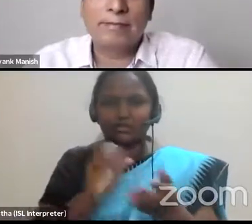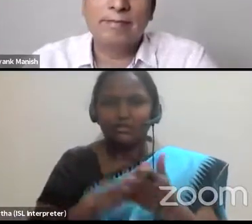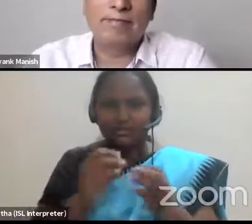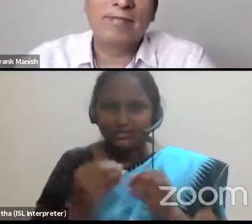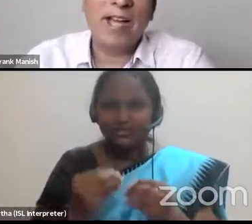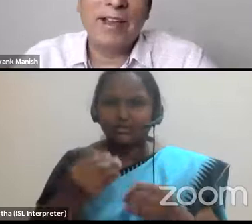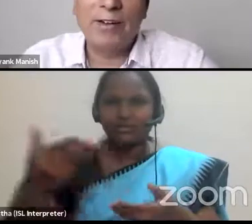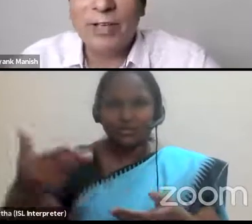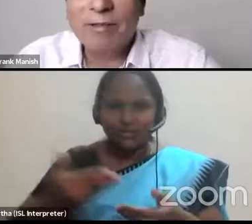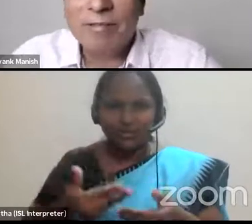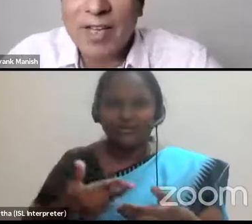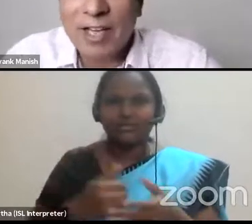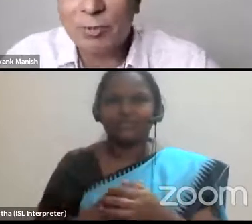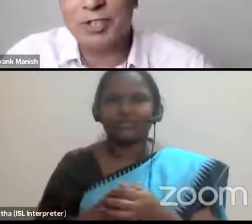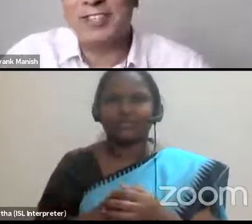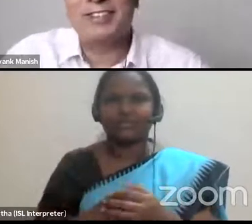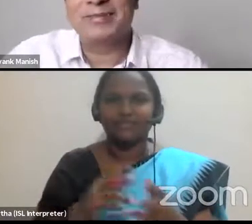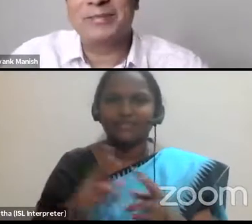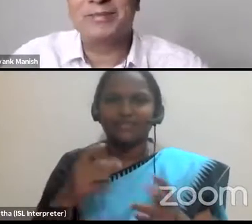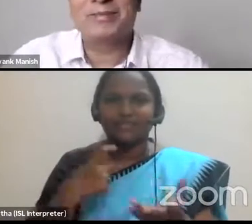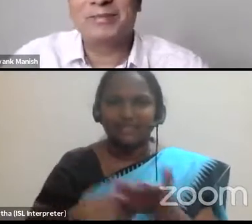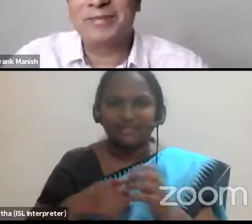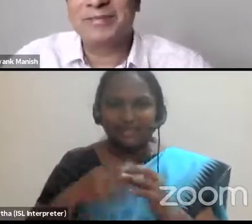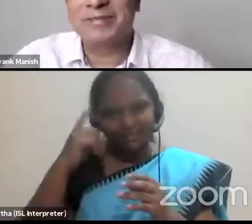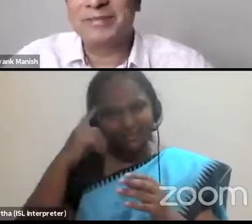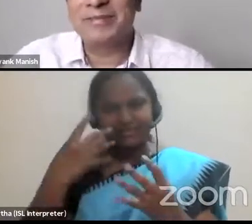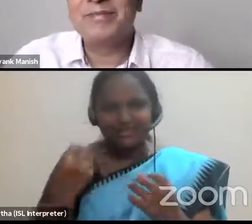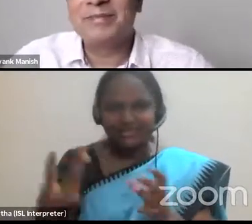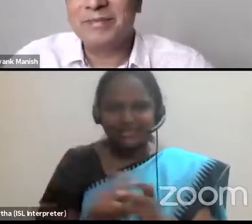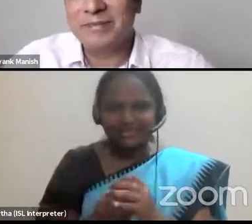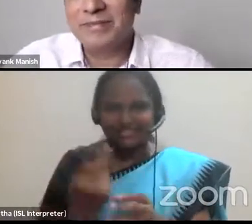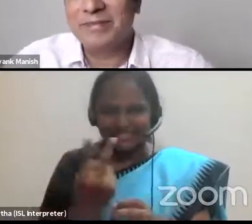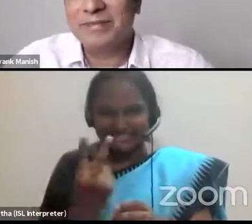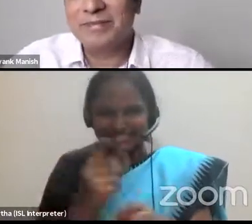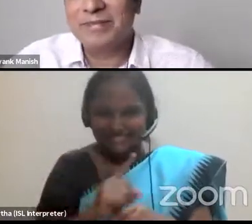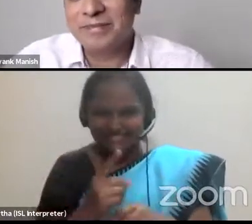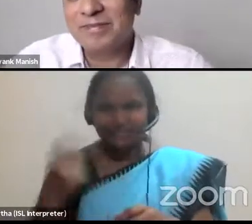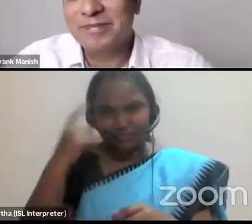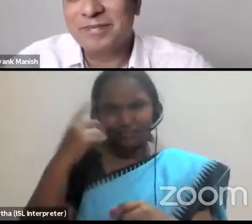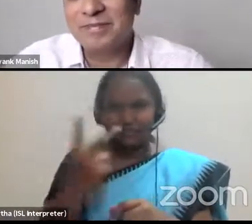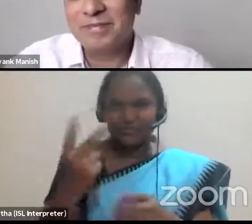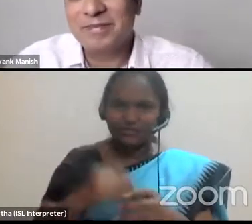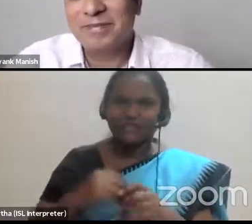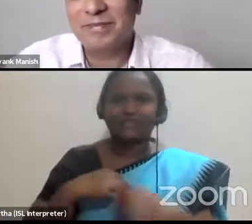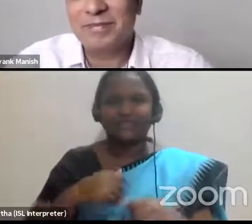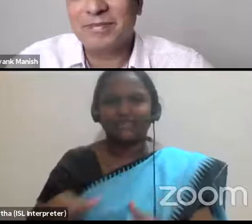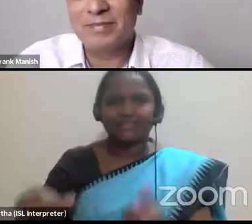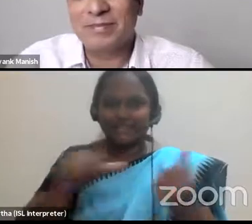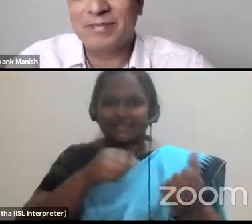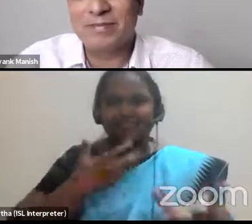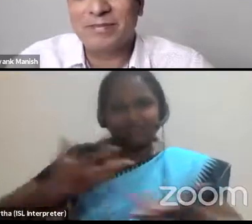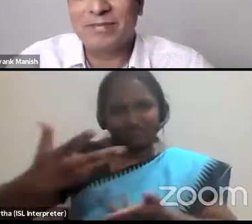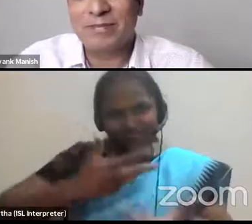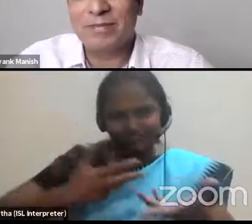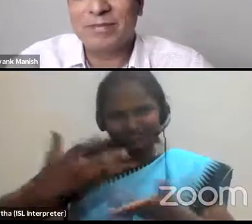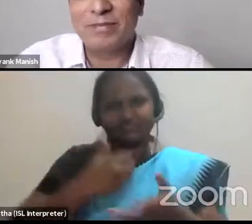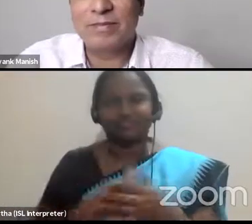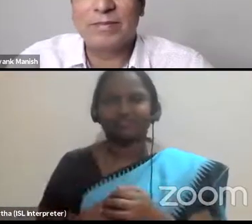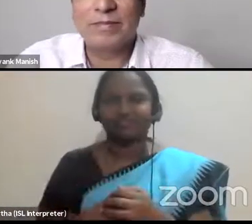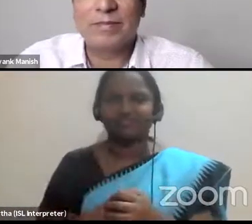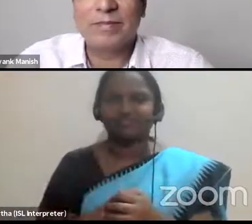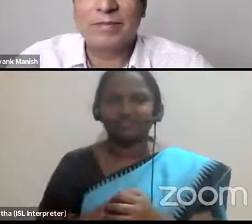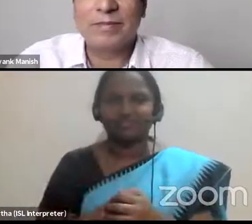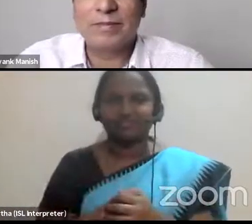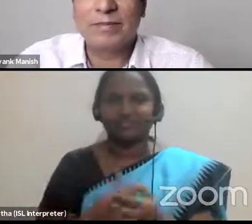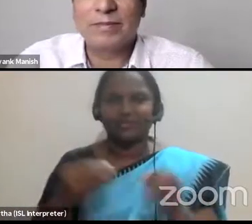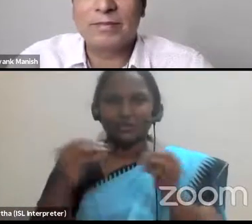Mayank. Hi, Ravi. Hi, Ravi. Welcome. Perfect. Just bear with me a second while I introduce both of you, and then we can dive into the conversation.